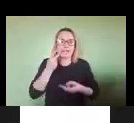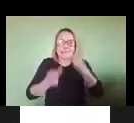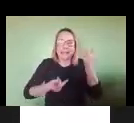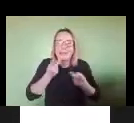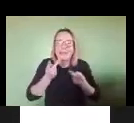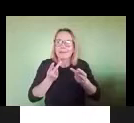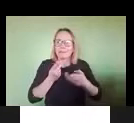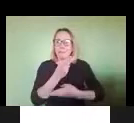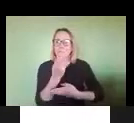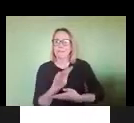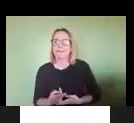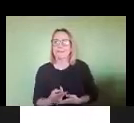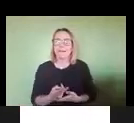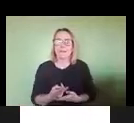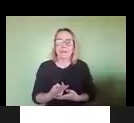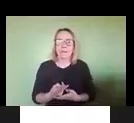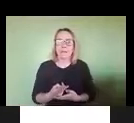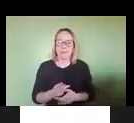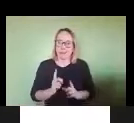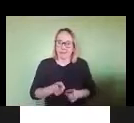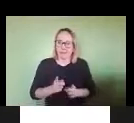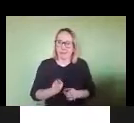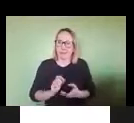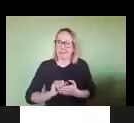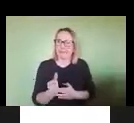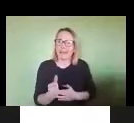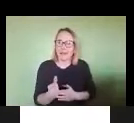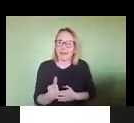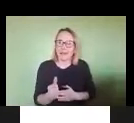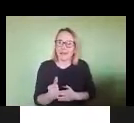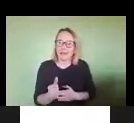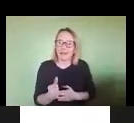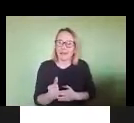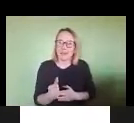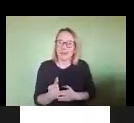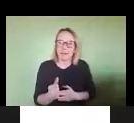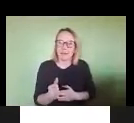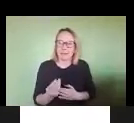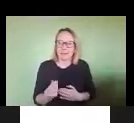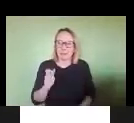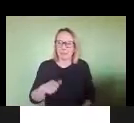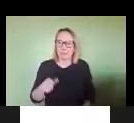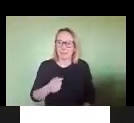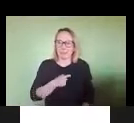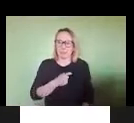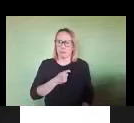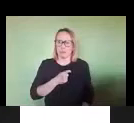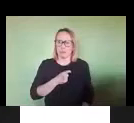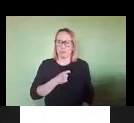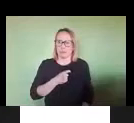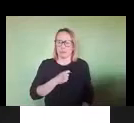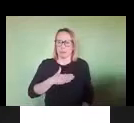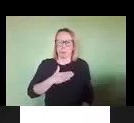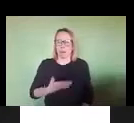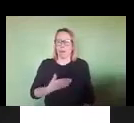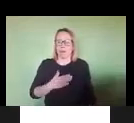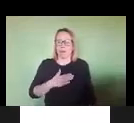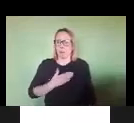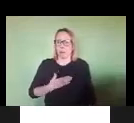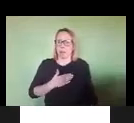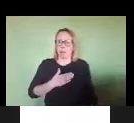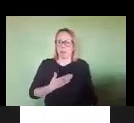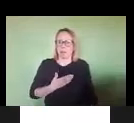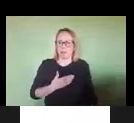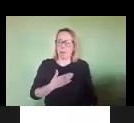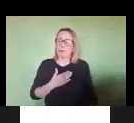be using that skill. But some people are just too nervous to don't bring the skill out. So we